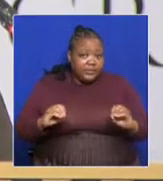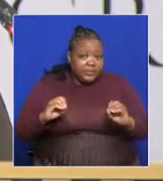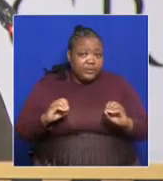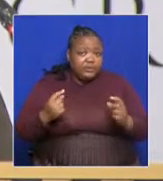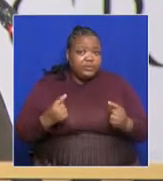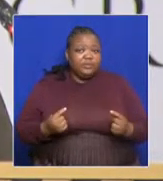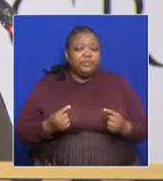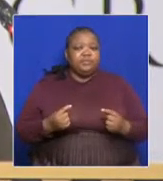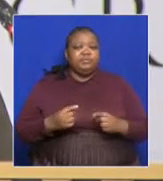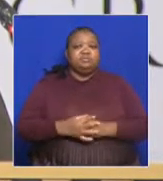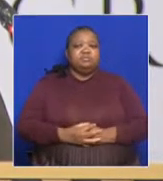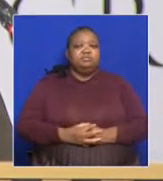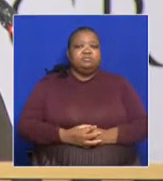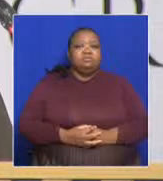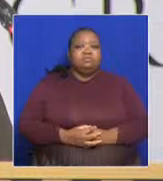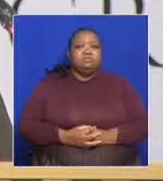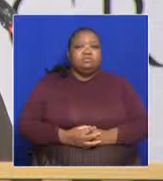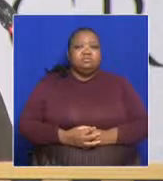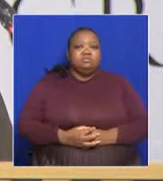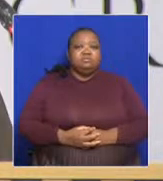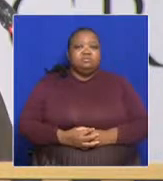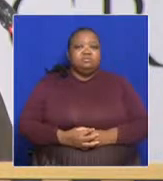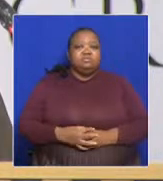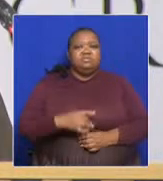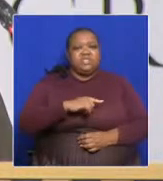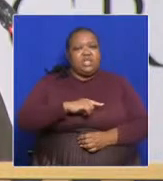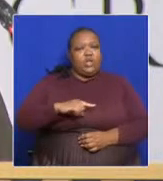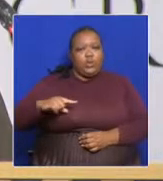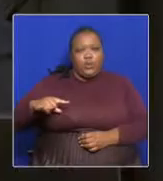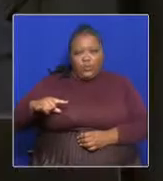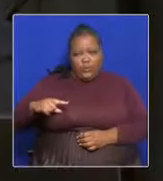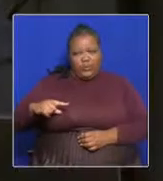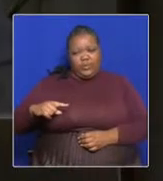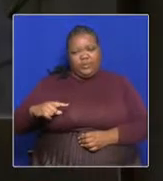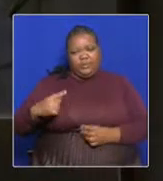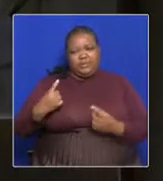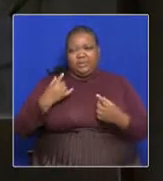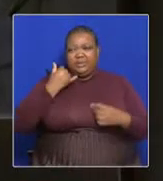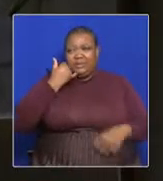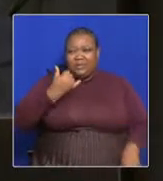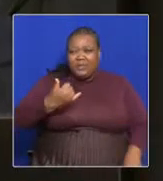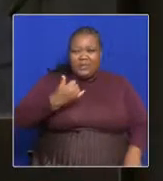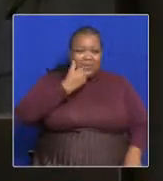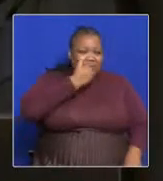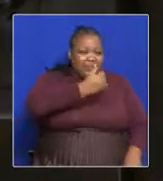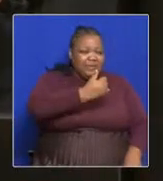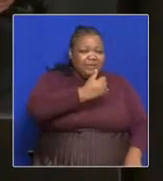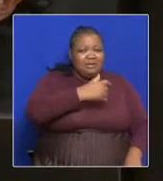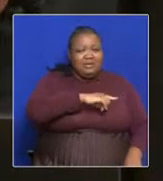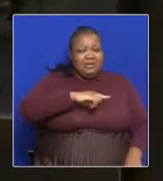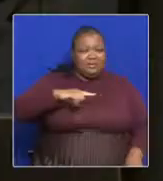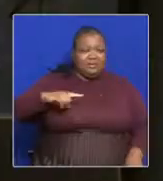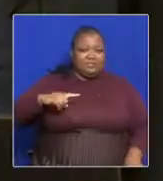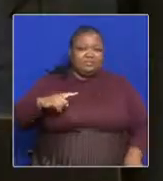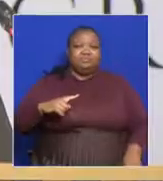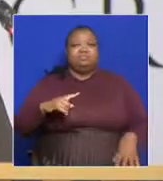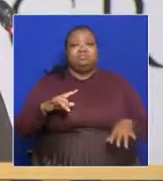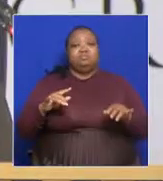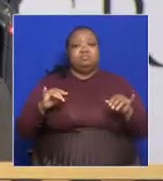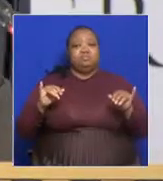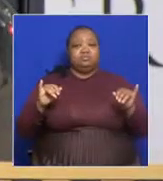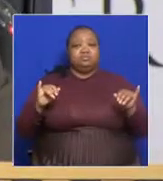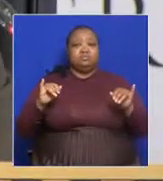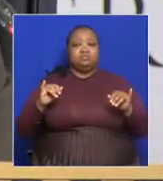time consuming as well. Yeah, but you can't. No, I think it's worse. I think stop there.